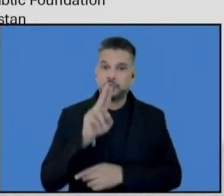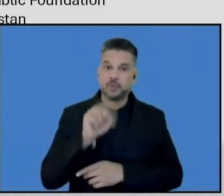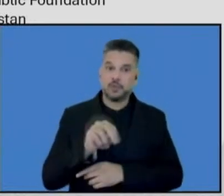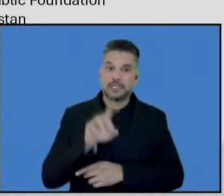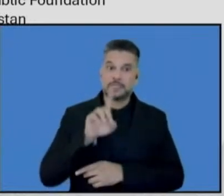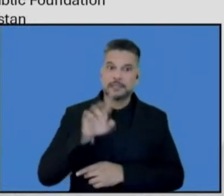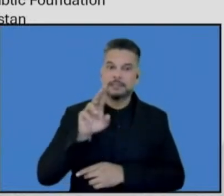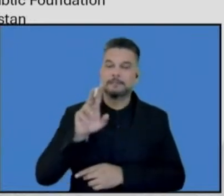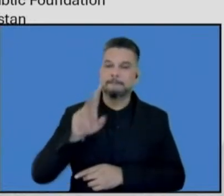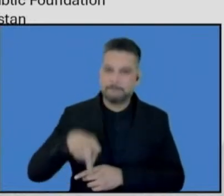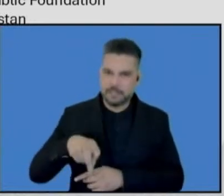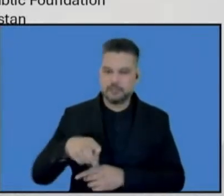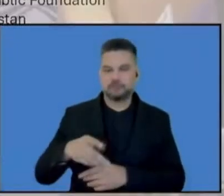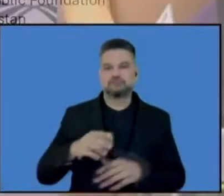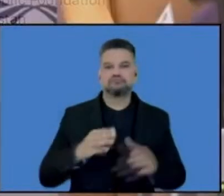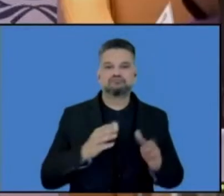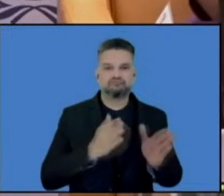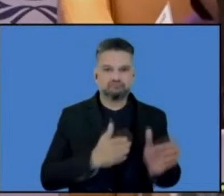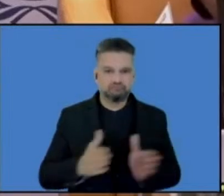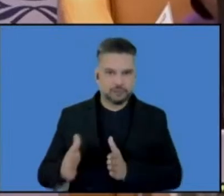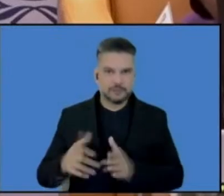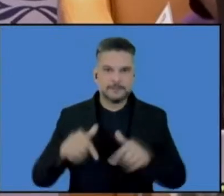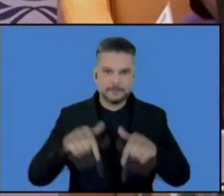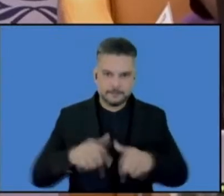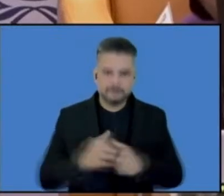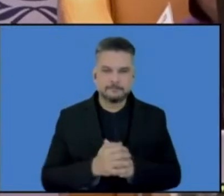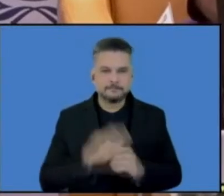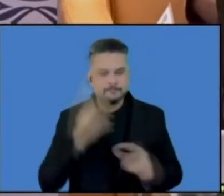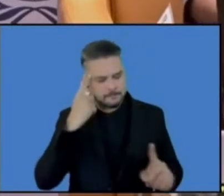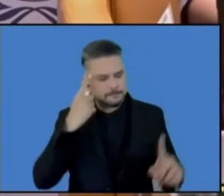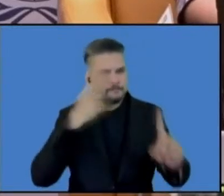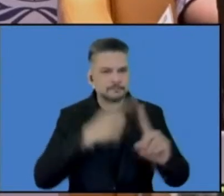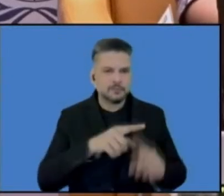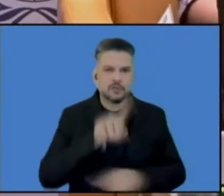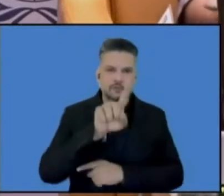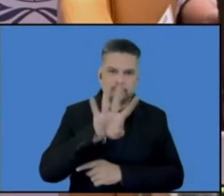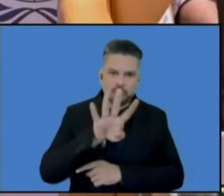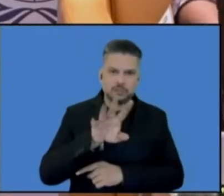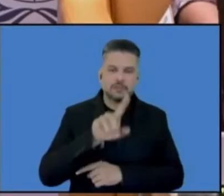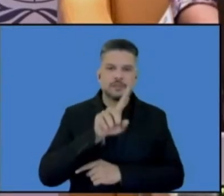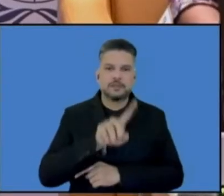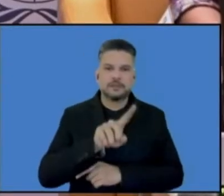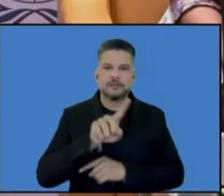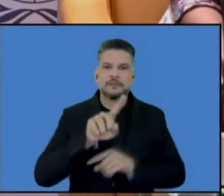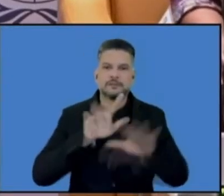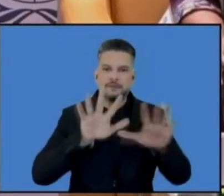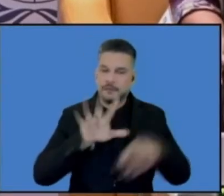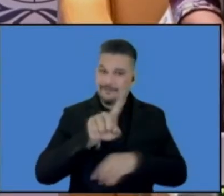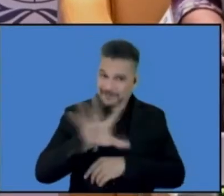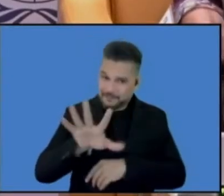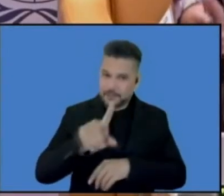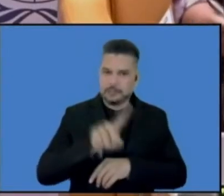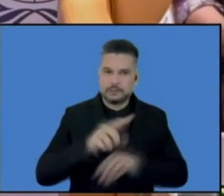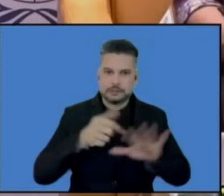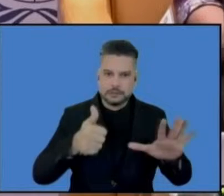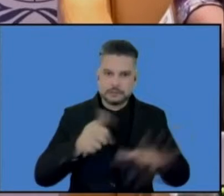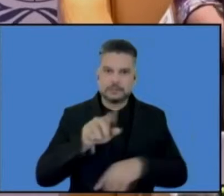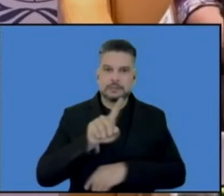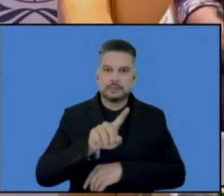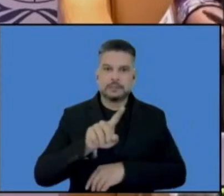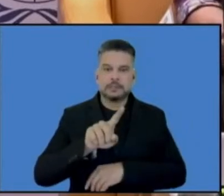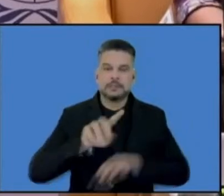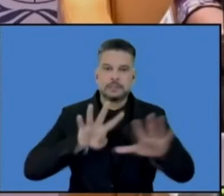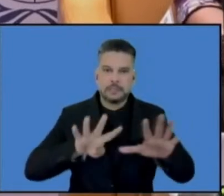on GACM objectives 14, 15, 16, 19, 20, and 22. Allow me